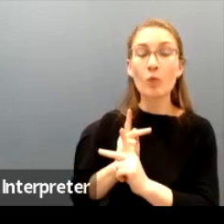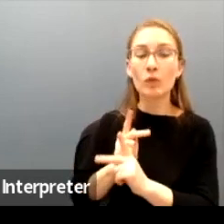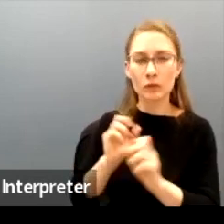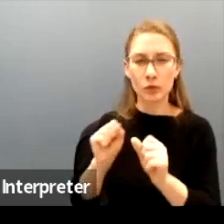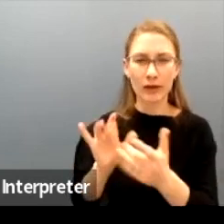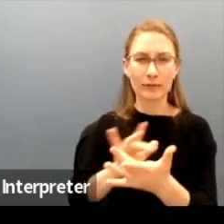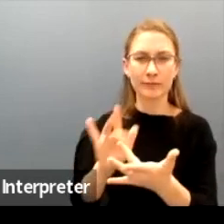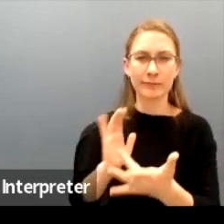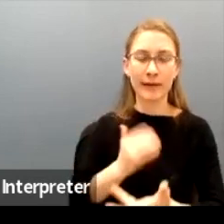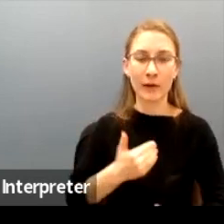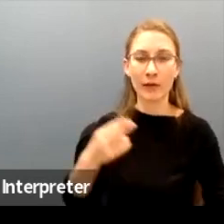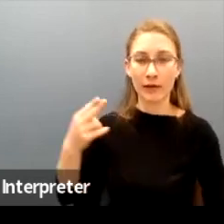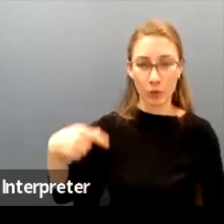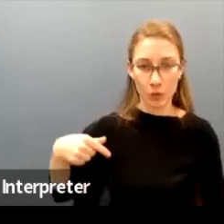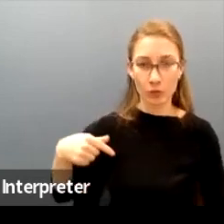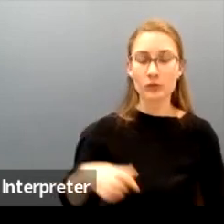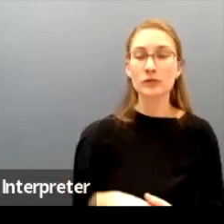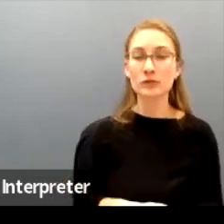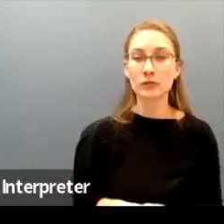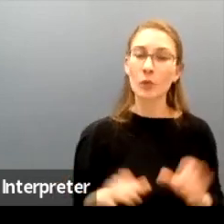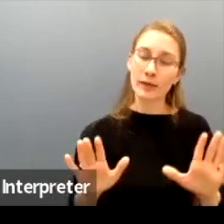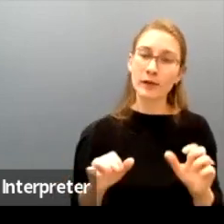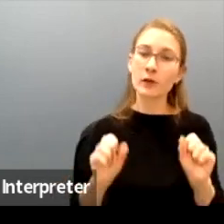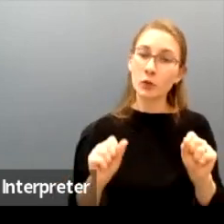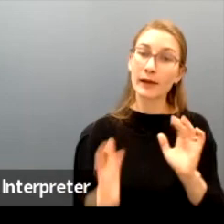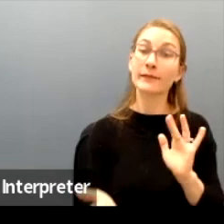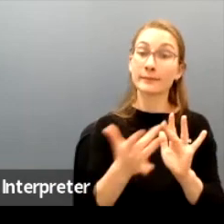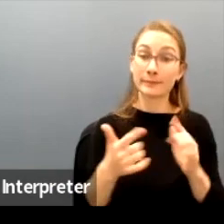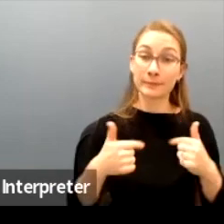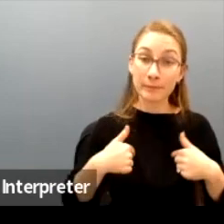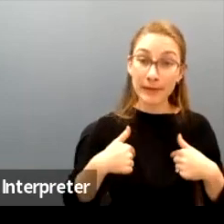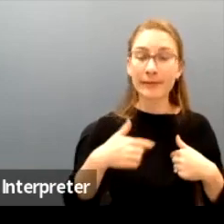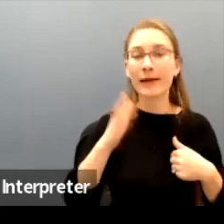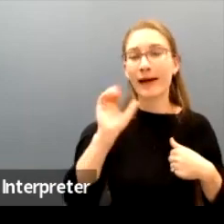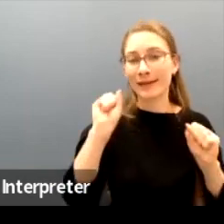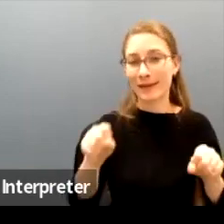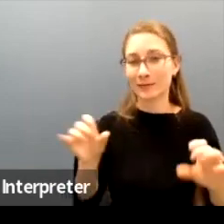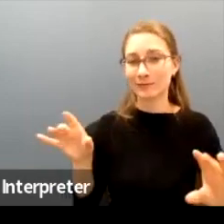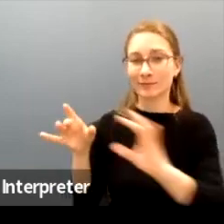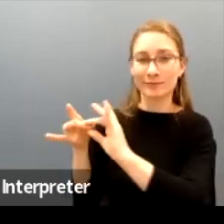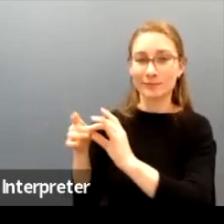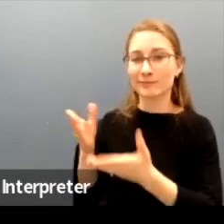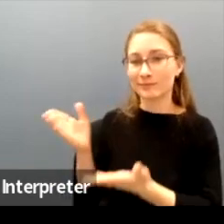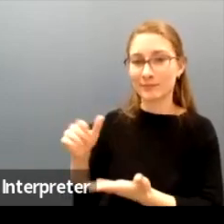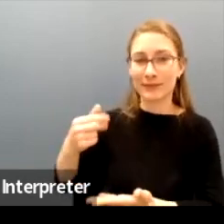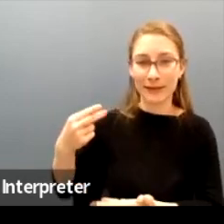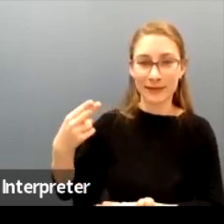our headquarters and I can put you in contact with the person to give you that extra support.